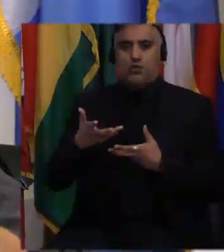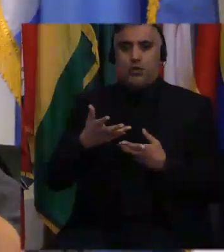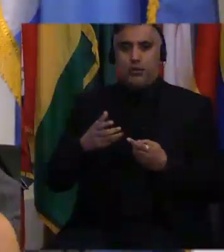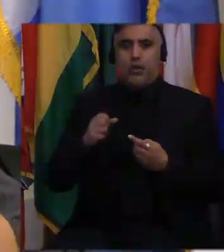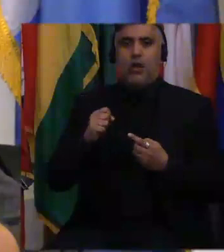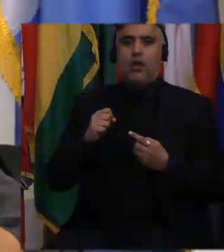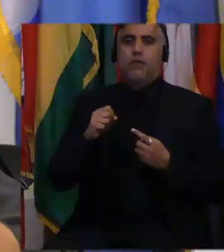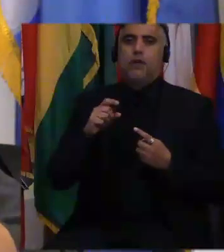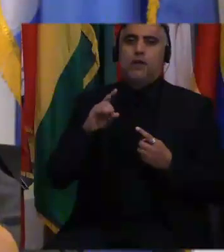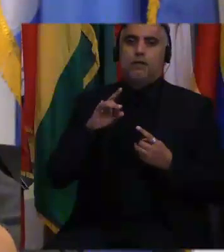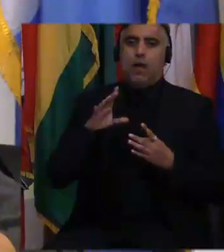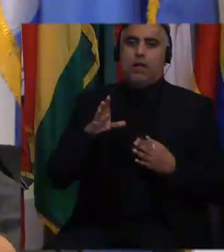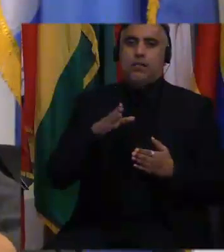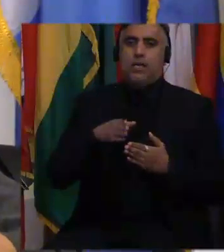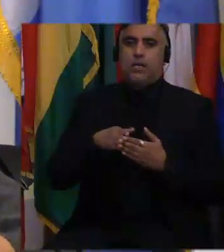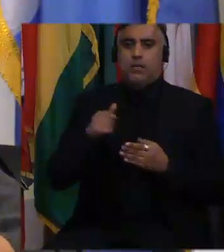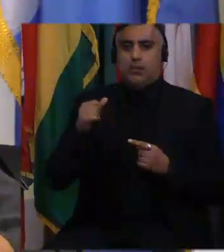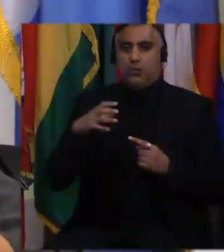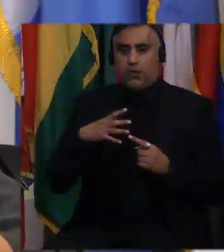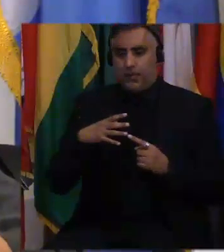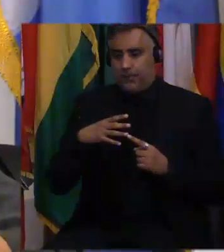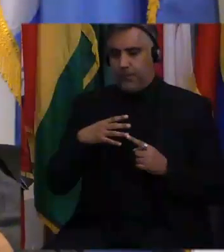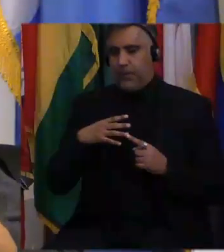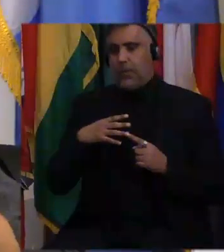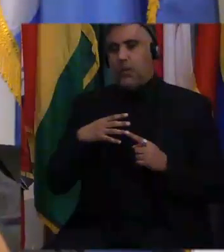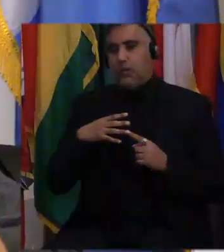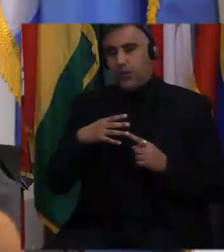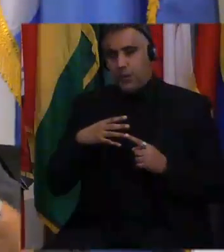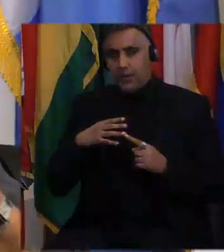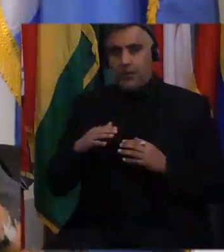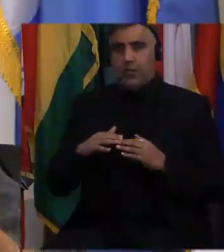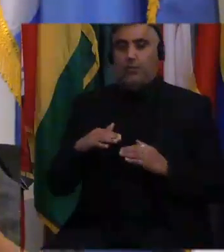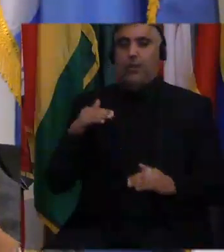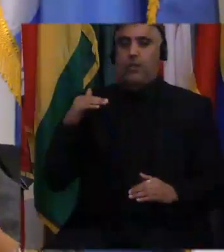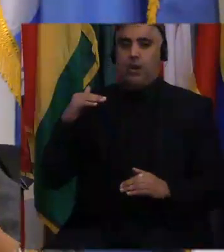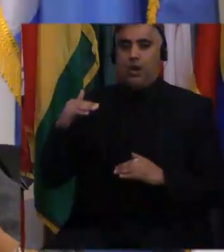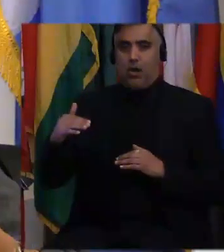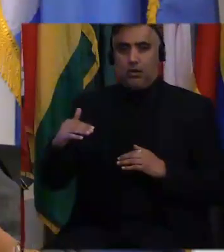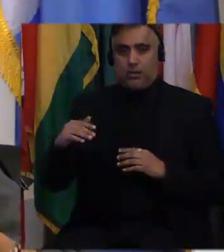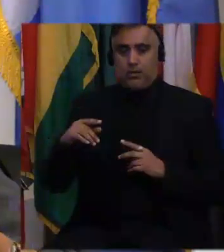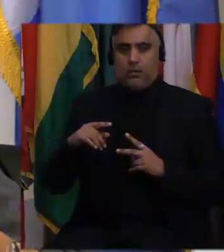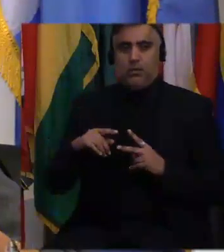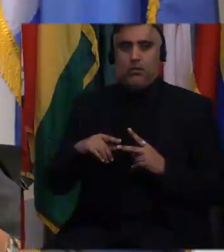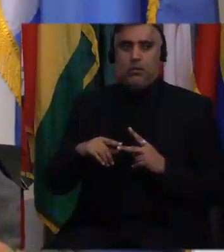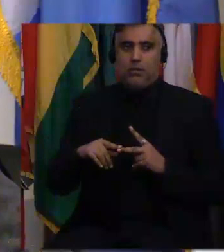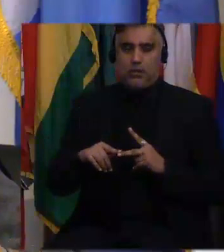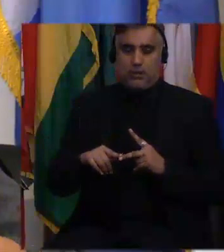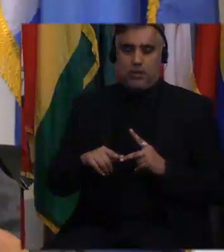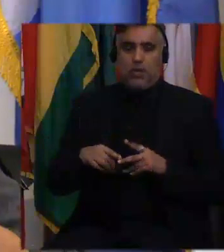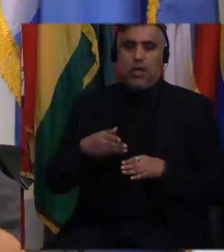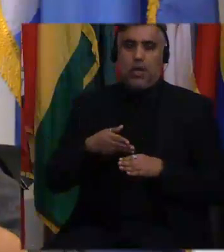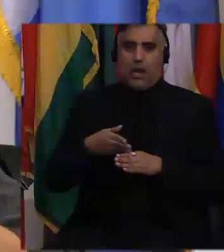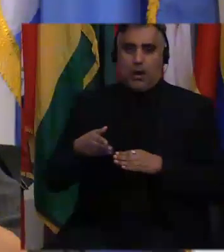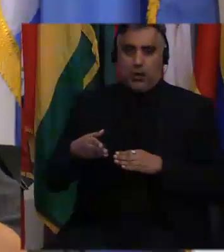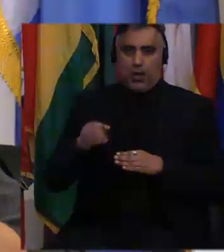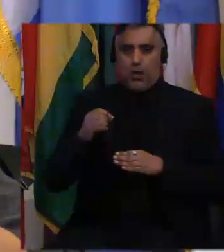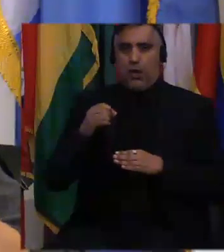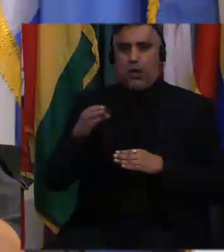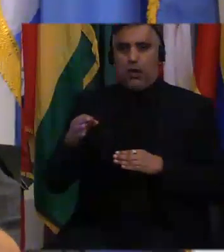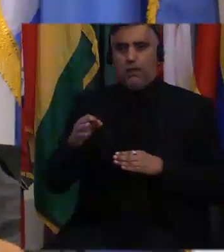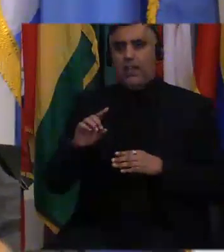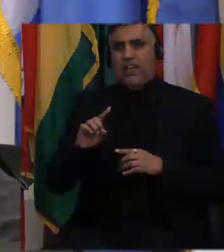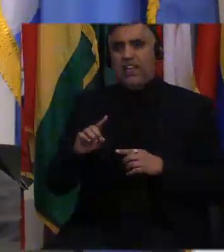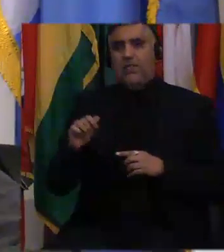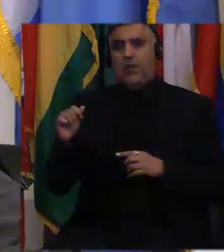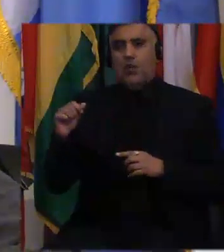this notion of violence against women to beyond the area of